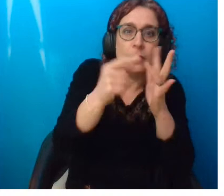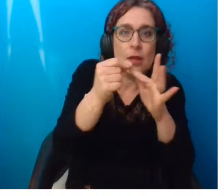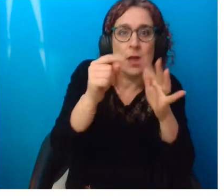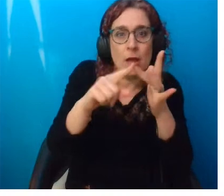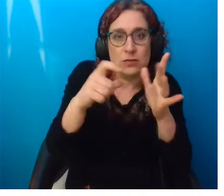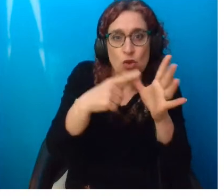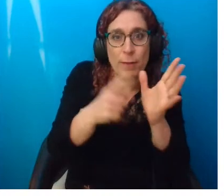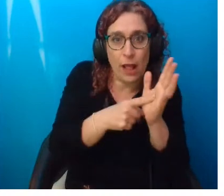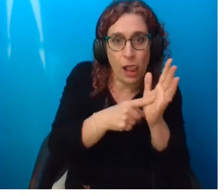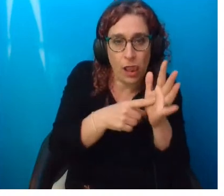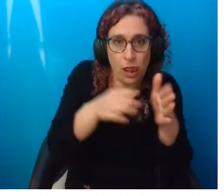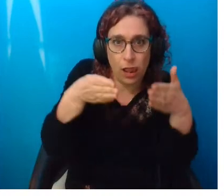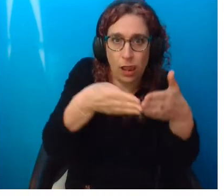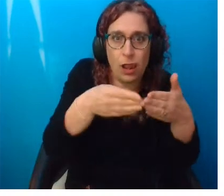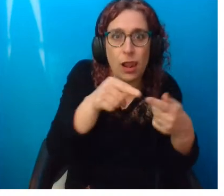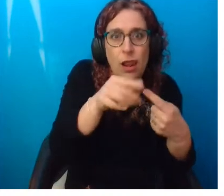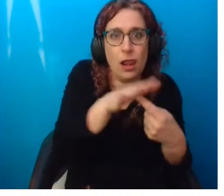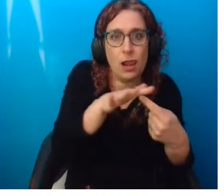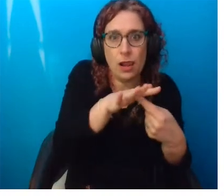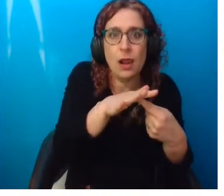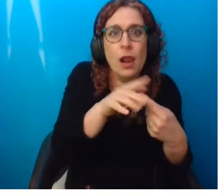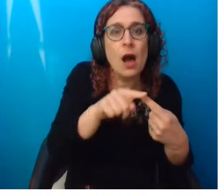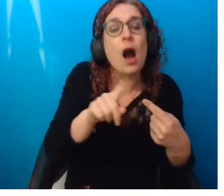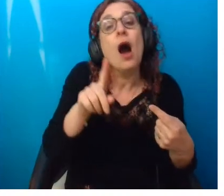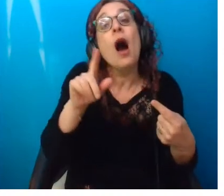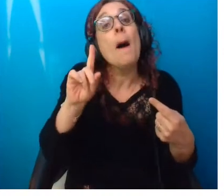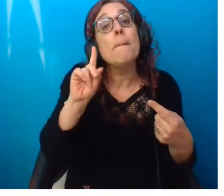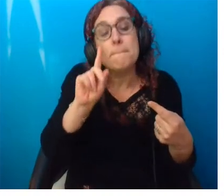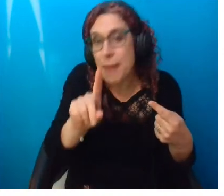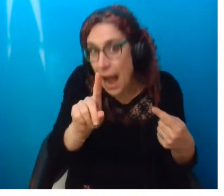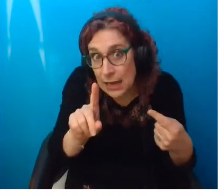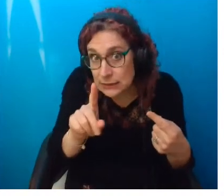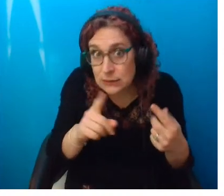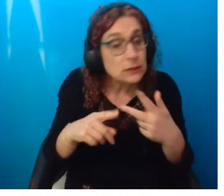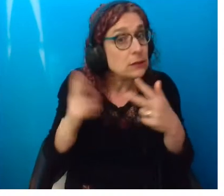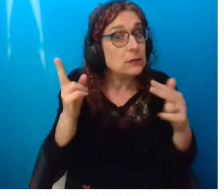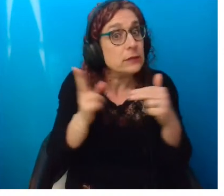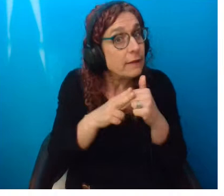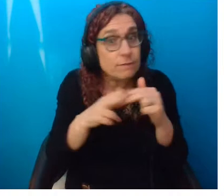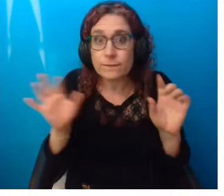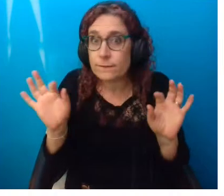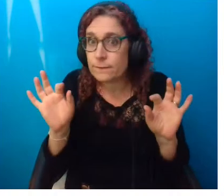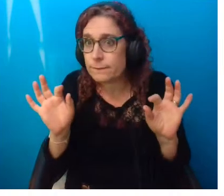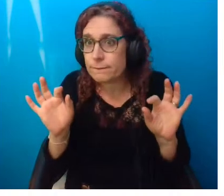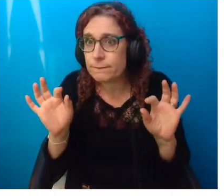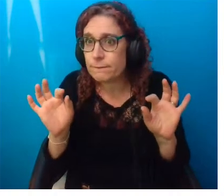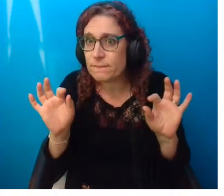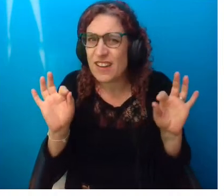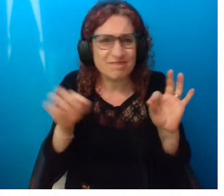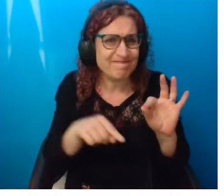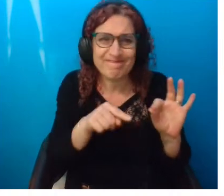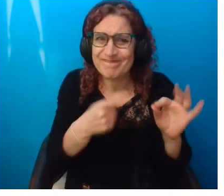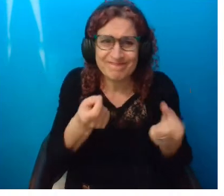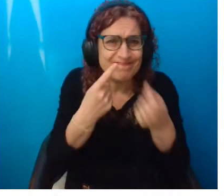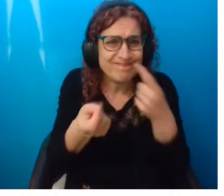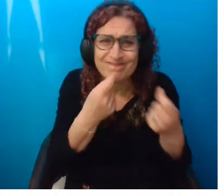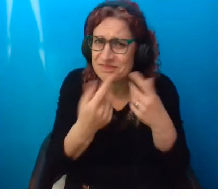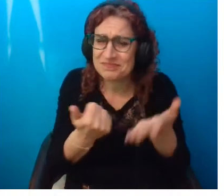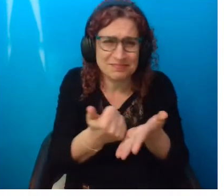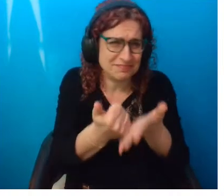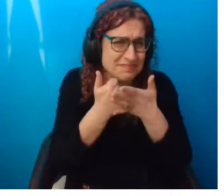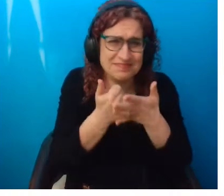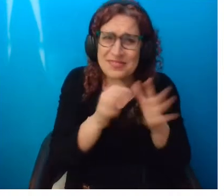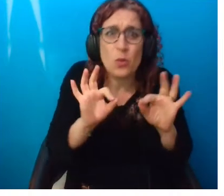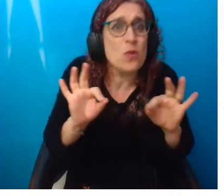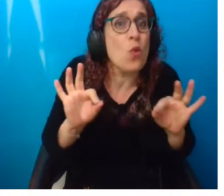But if that's not sufficient, the mainstay of treatment and the treatment with the best